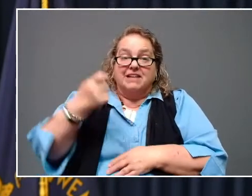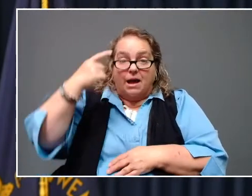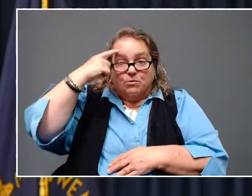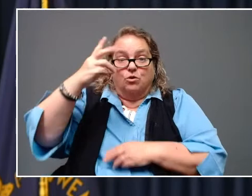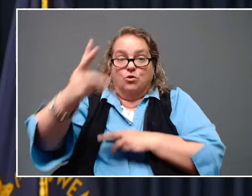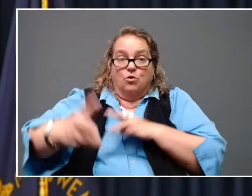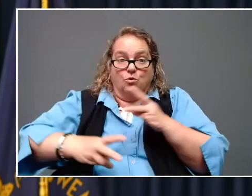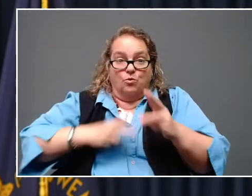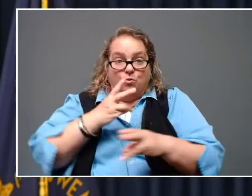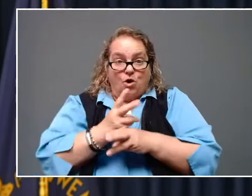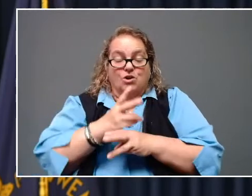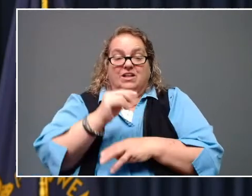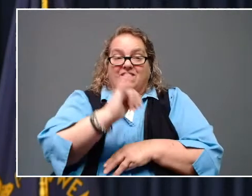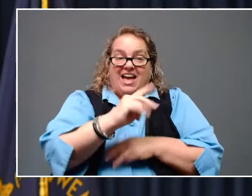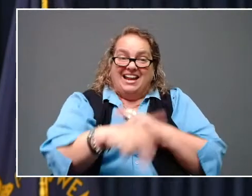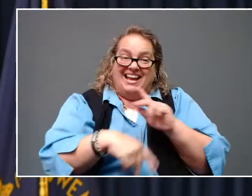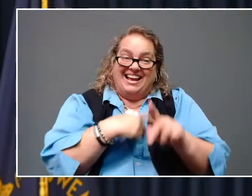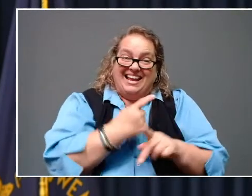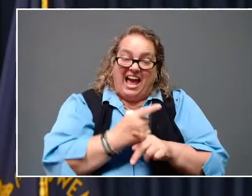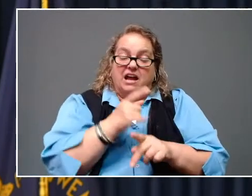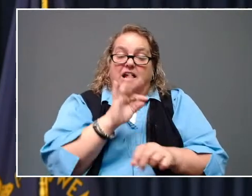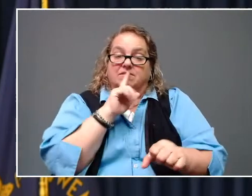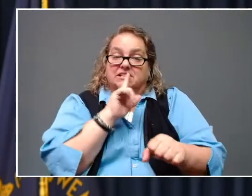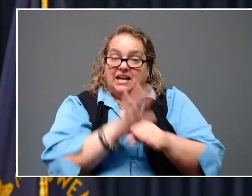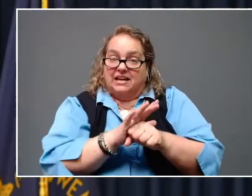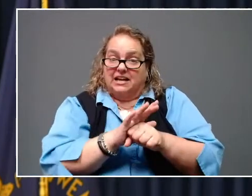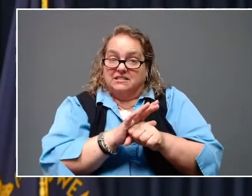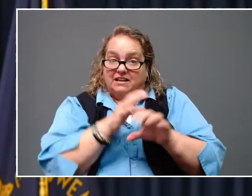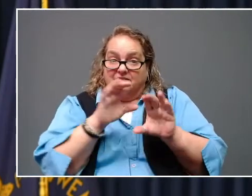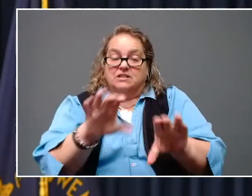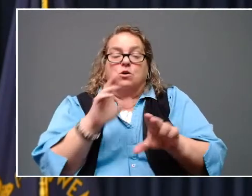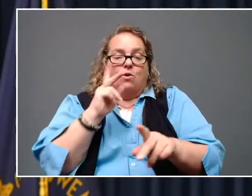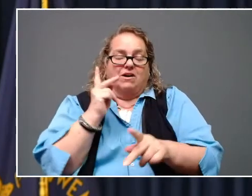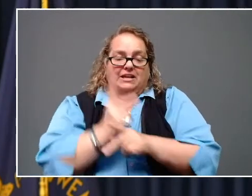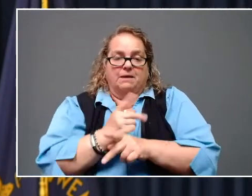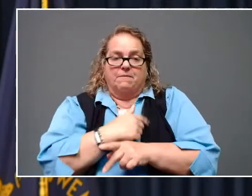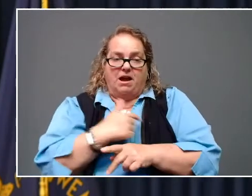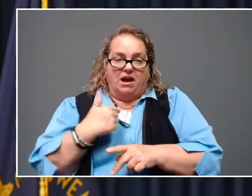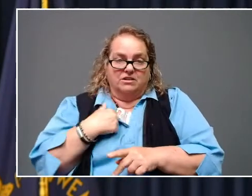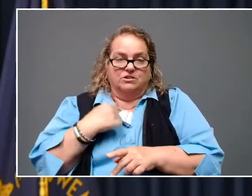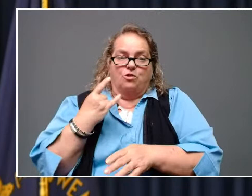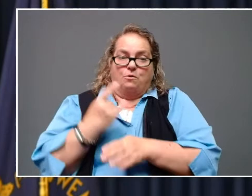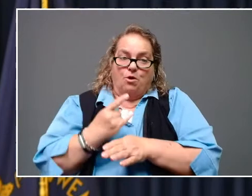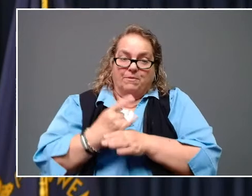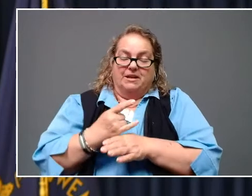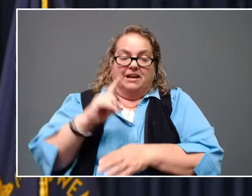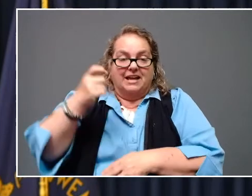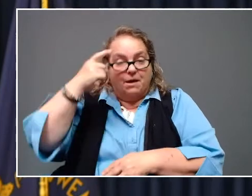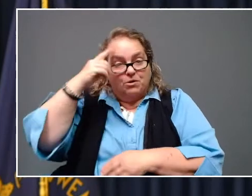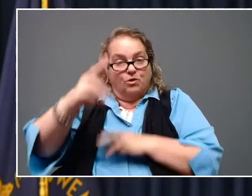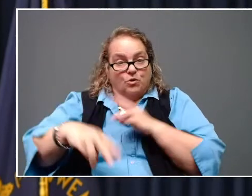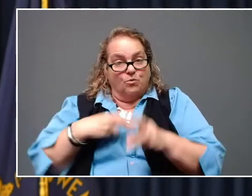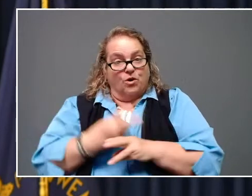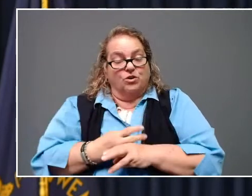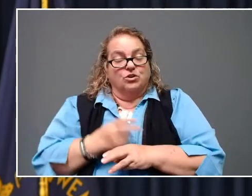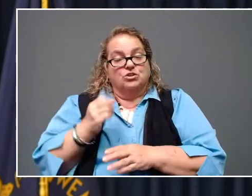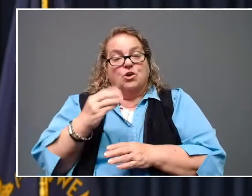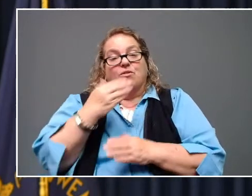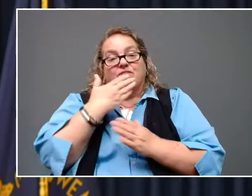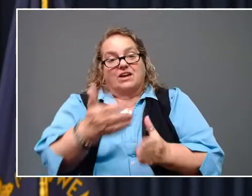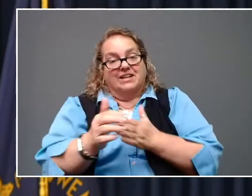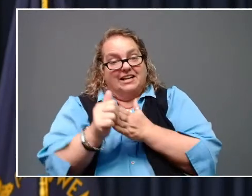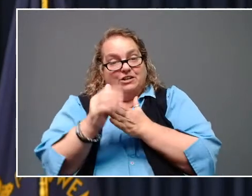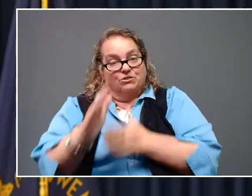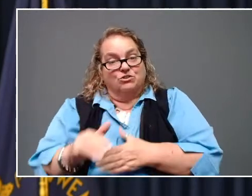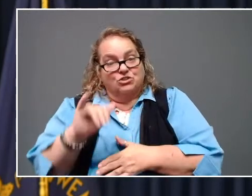and investment that is going to keep us as that bourbon capital of the world. So I want to thank the leaders at Jim Beam American Stillhouse